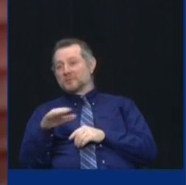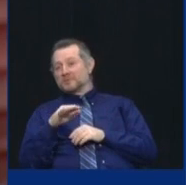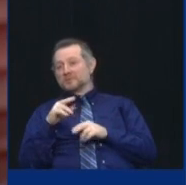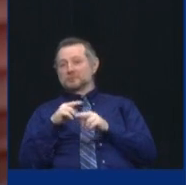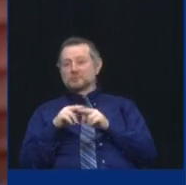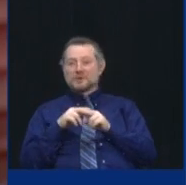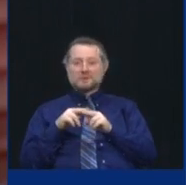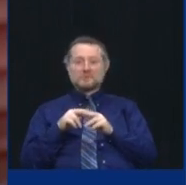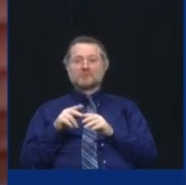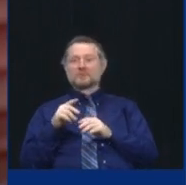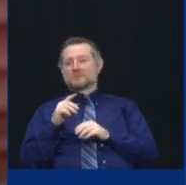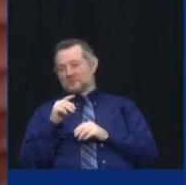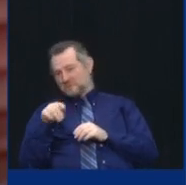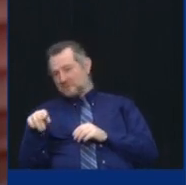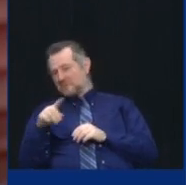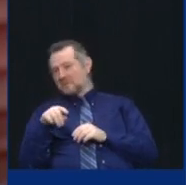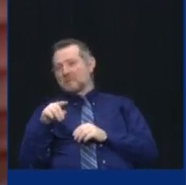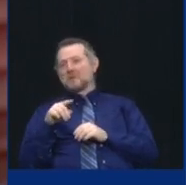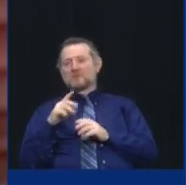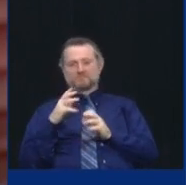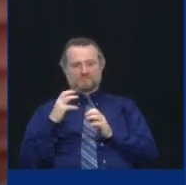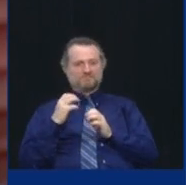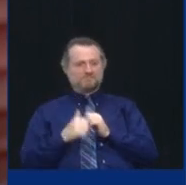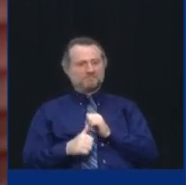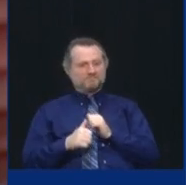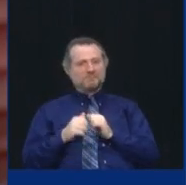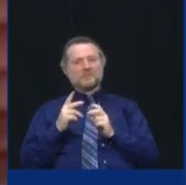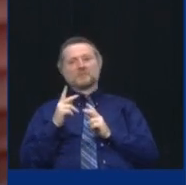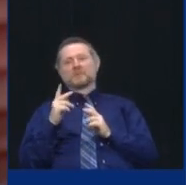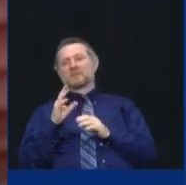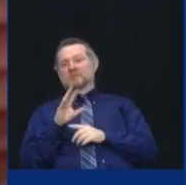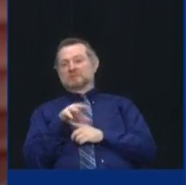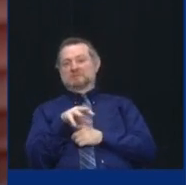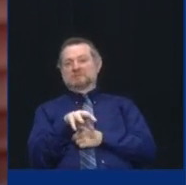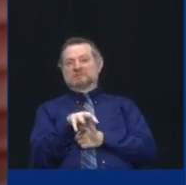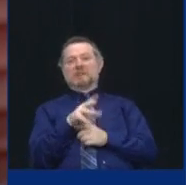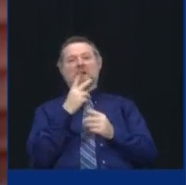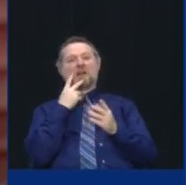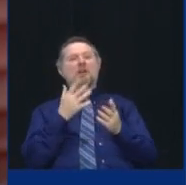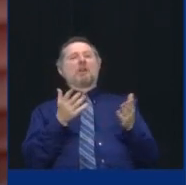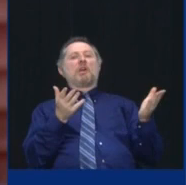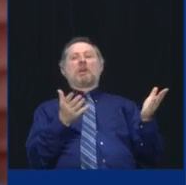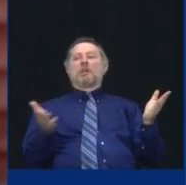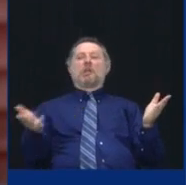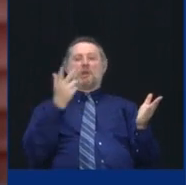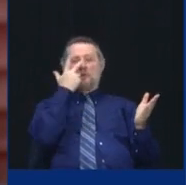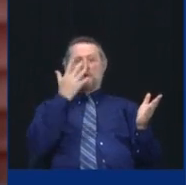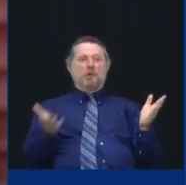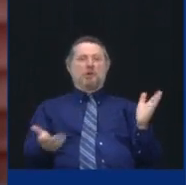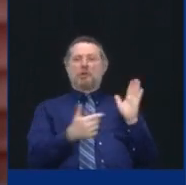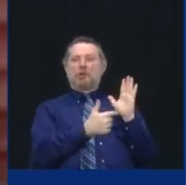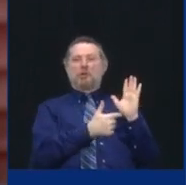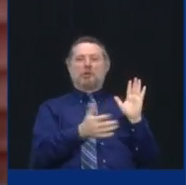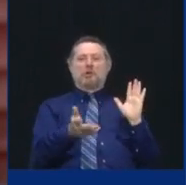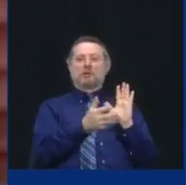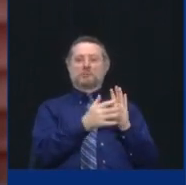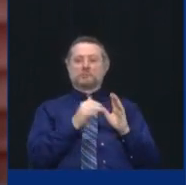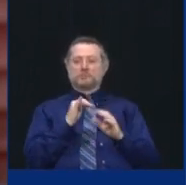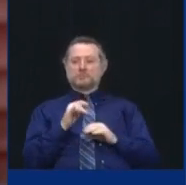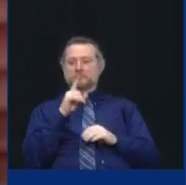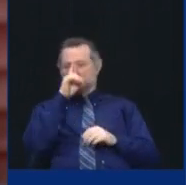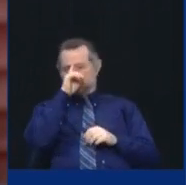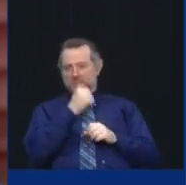in a very harsh way that went viral. So there was a psyche and a mentality that